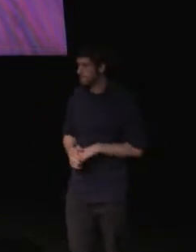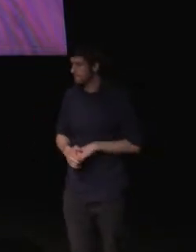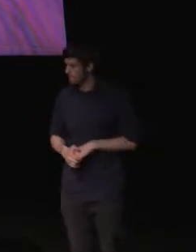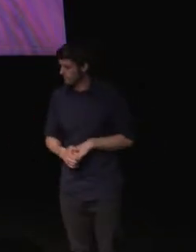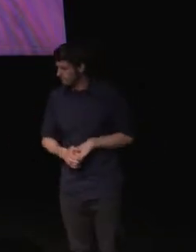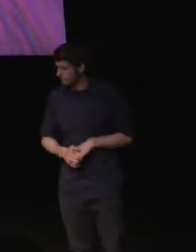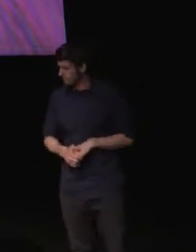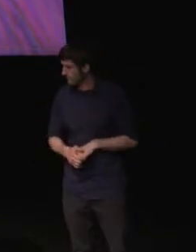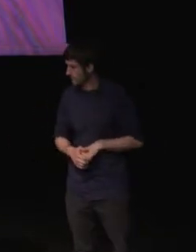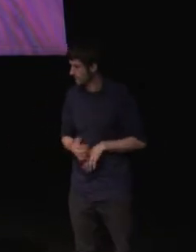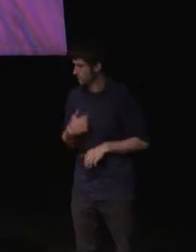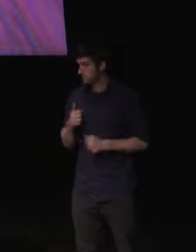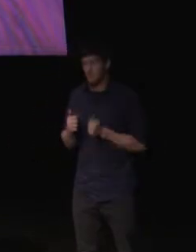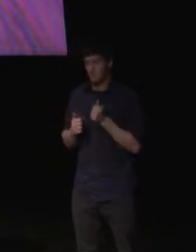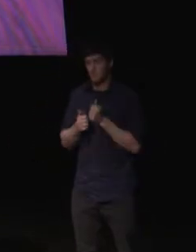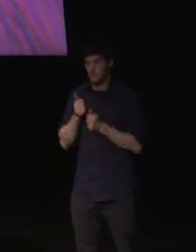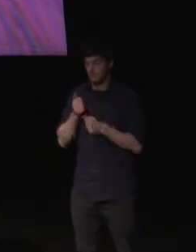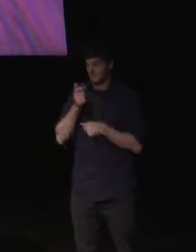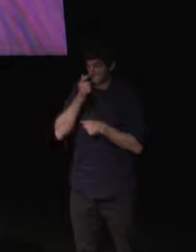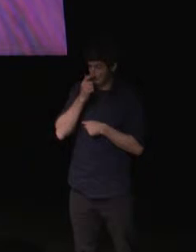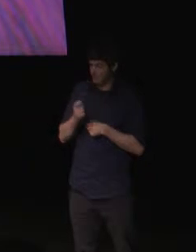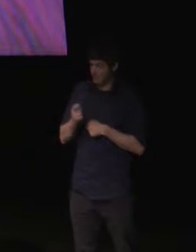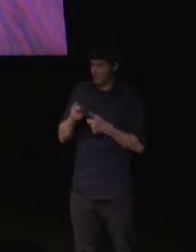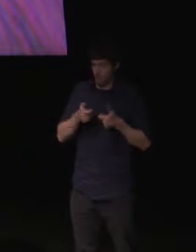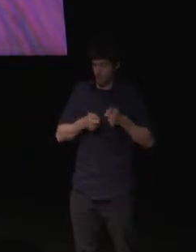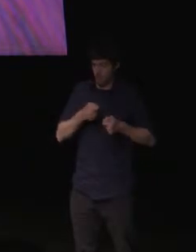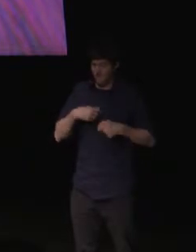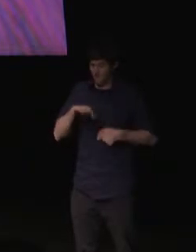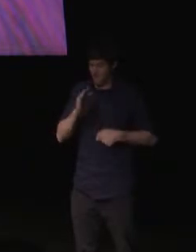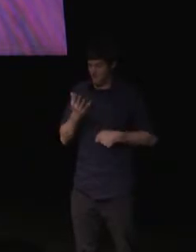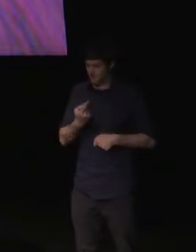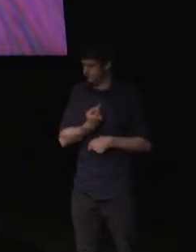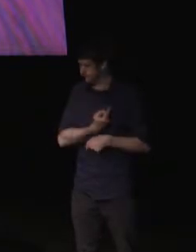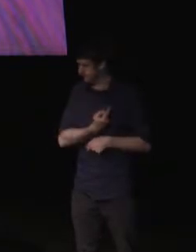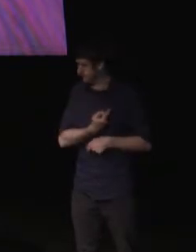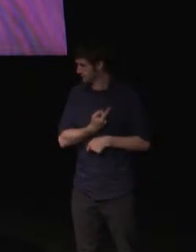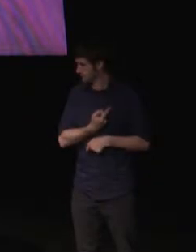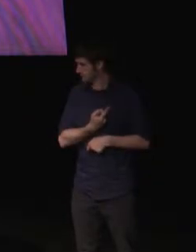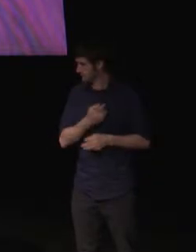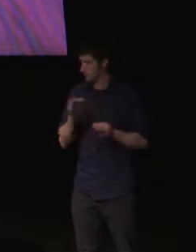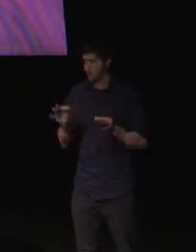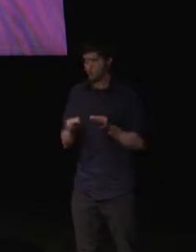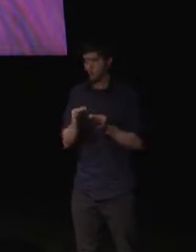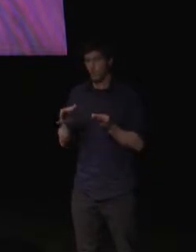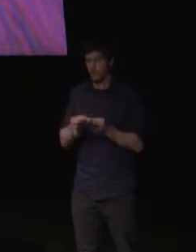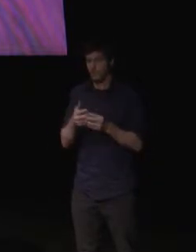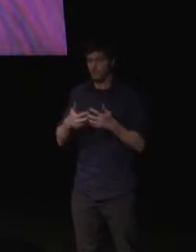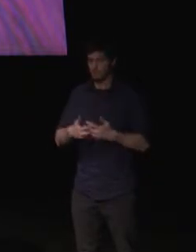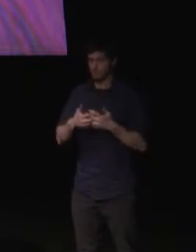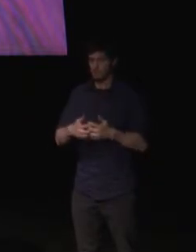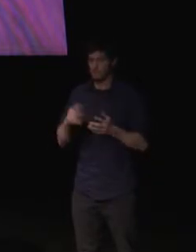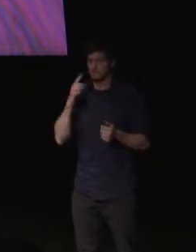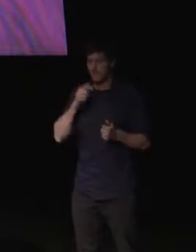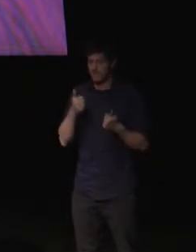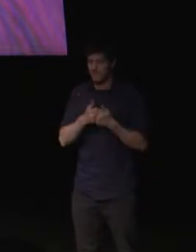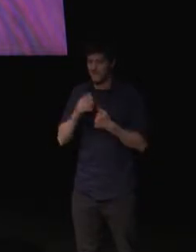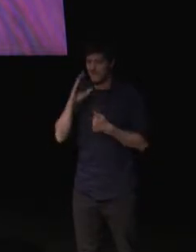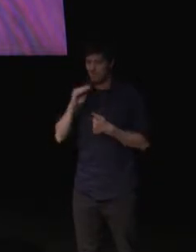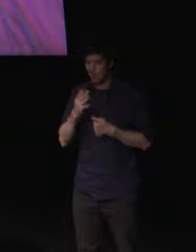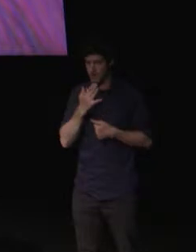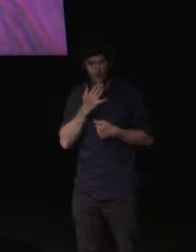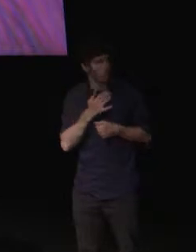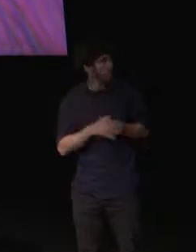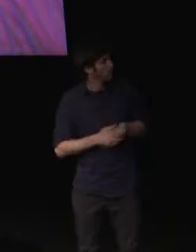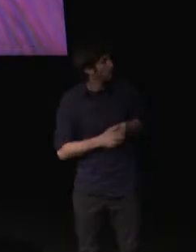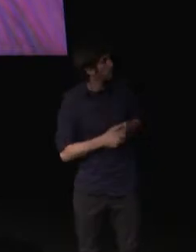interesting peripheral controller that I found was this guy here, the sewing machine for the Game Boy Color. I thought that was always